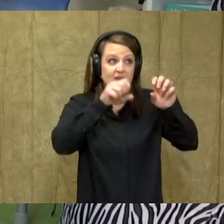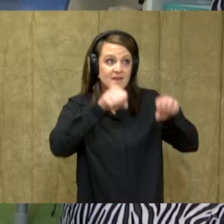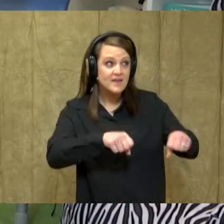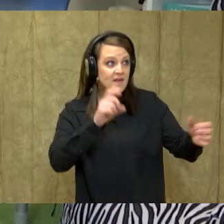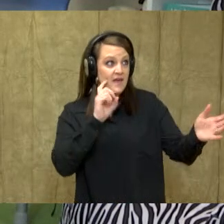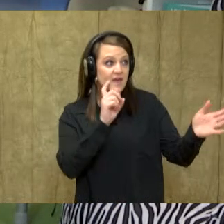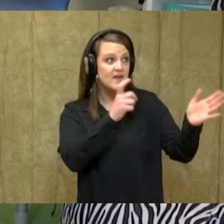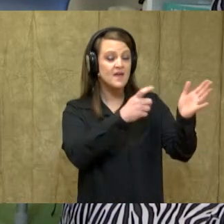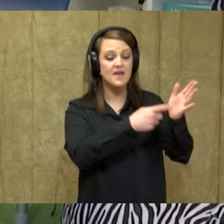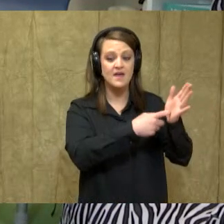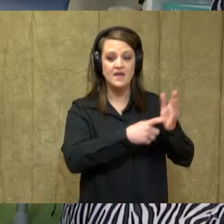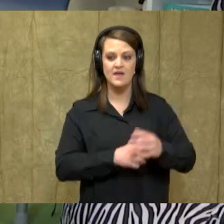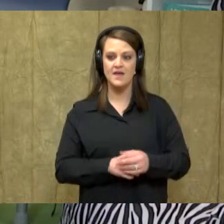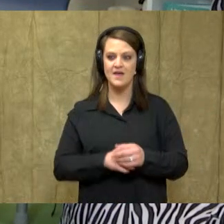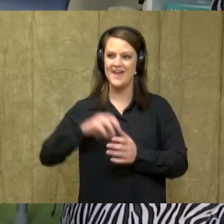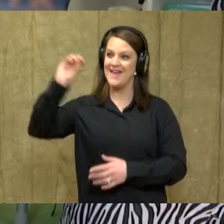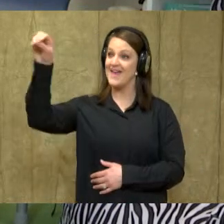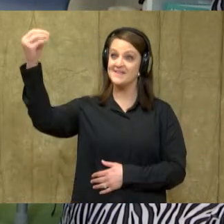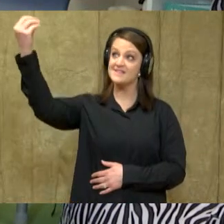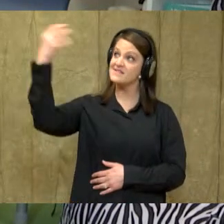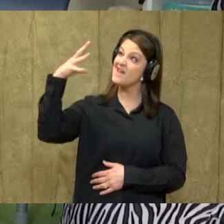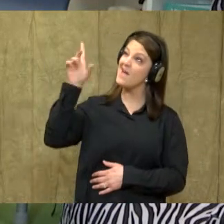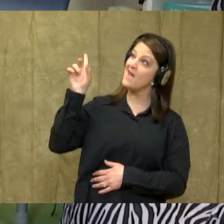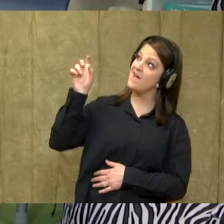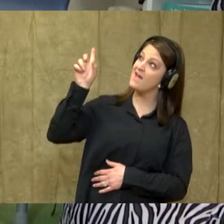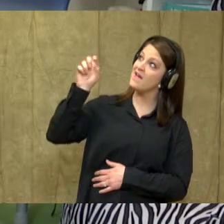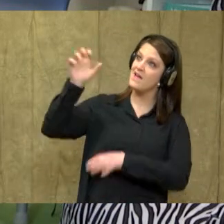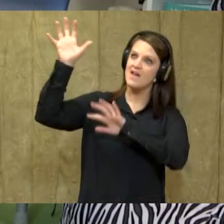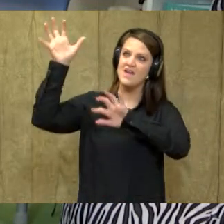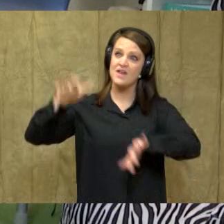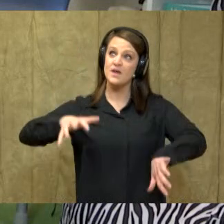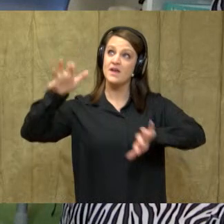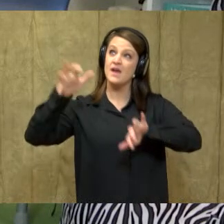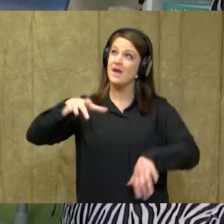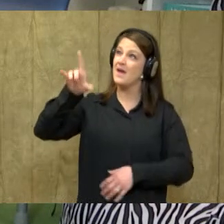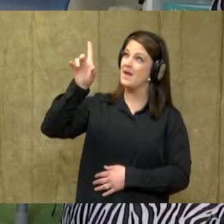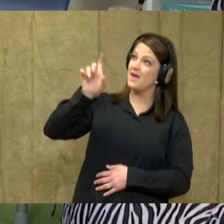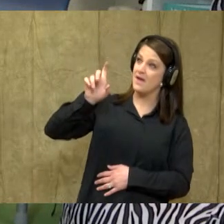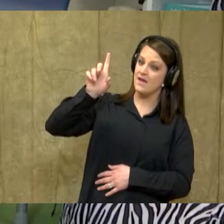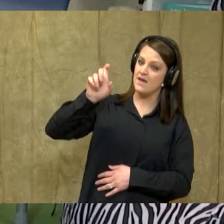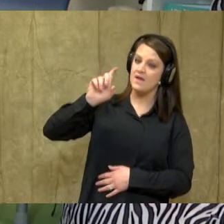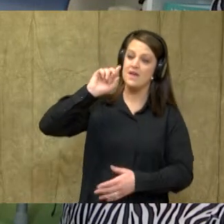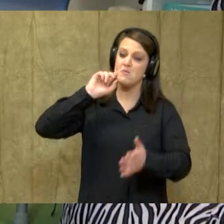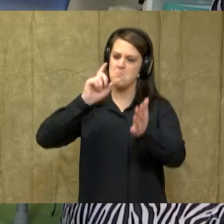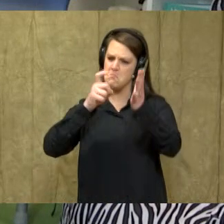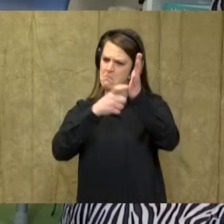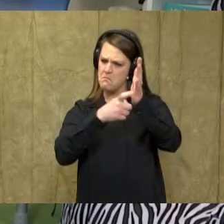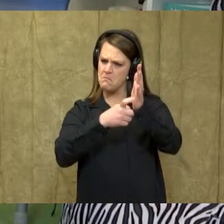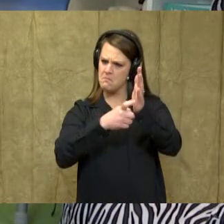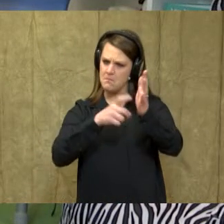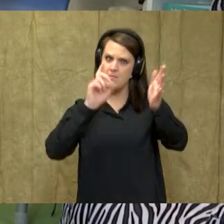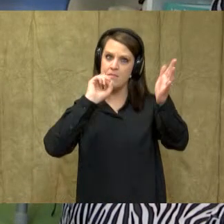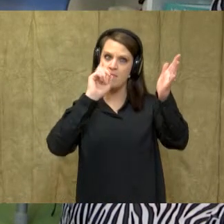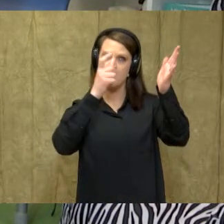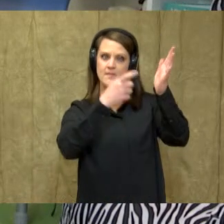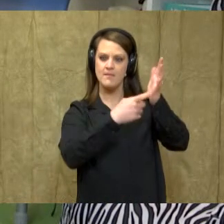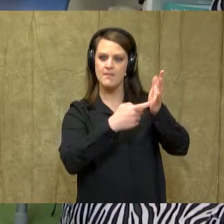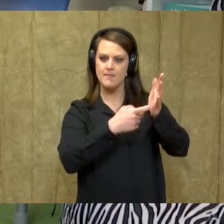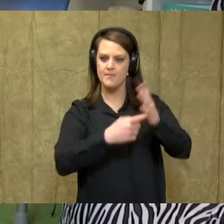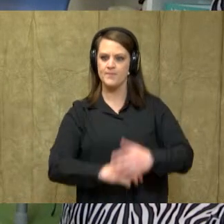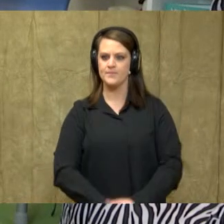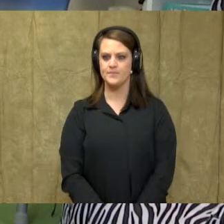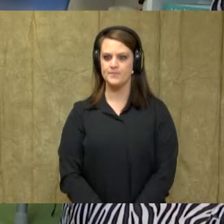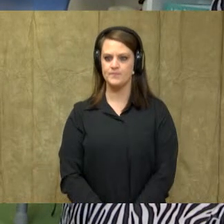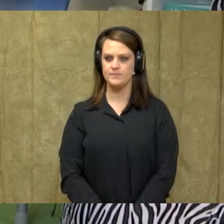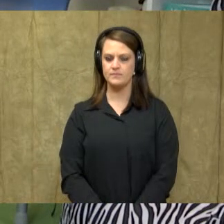tell? Is the sun shining? Is the rain falling? Can you tell? Can you tell?